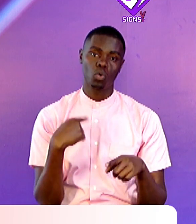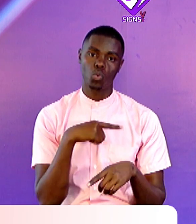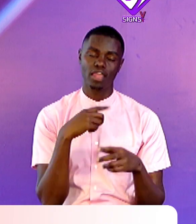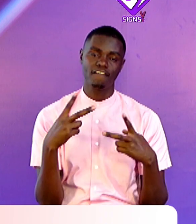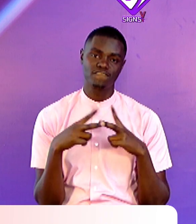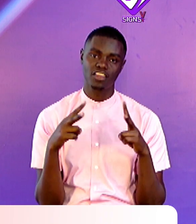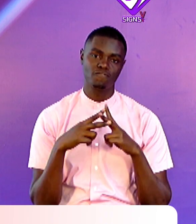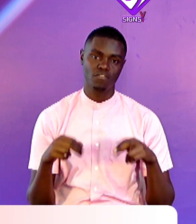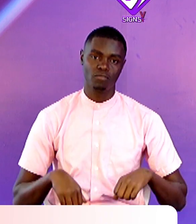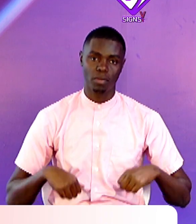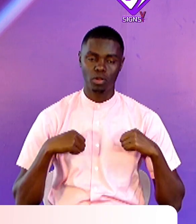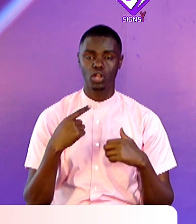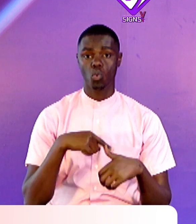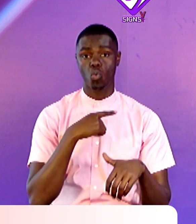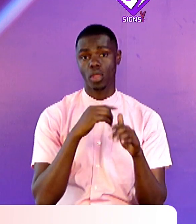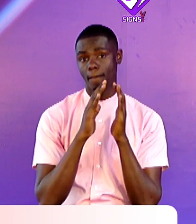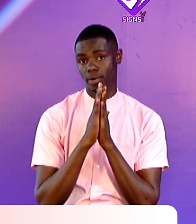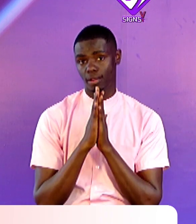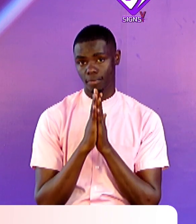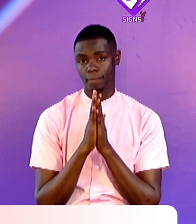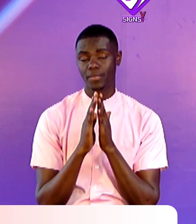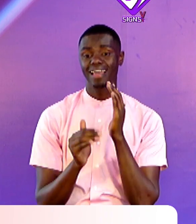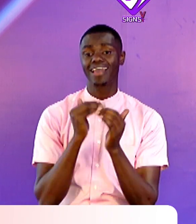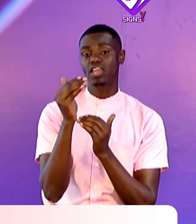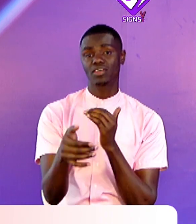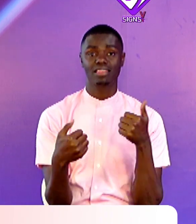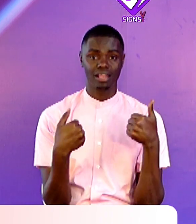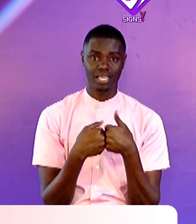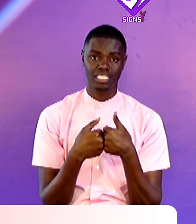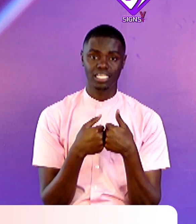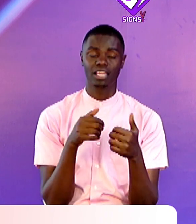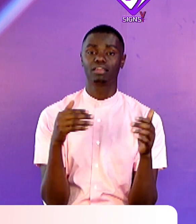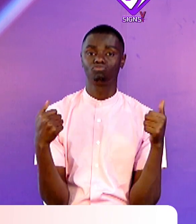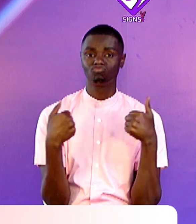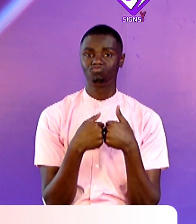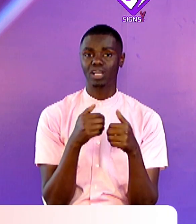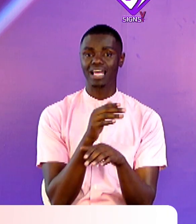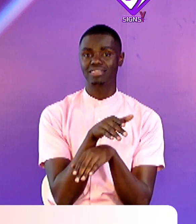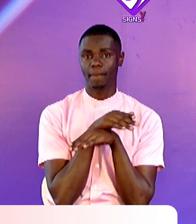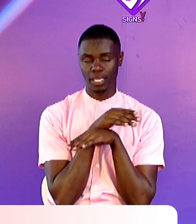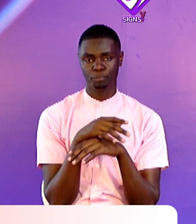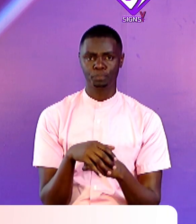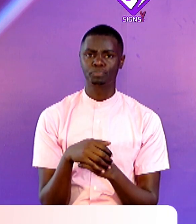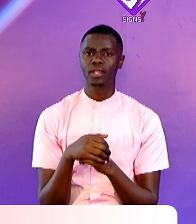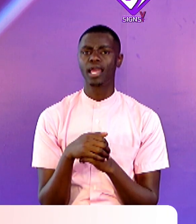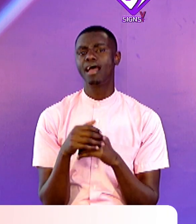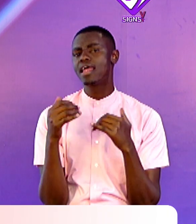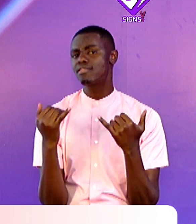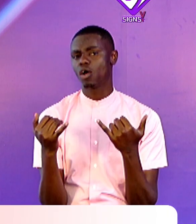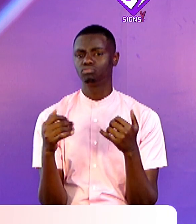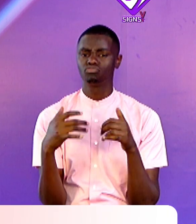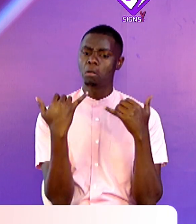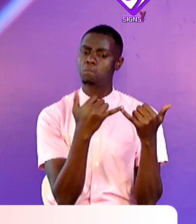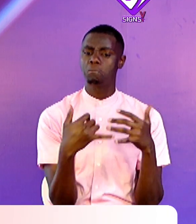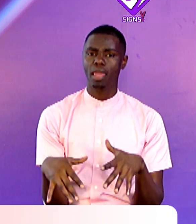And we are praying that even in the next game against Zambia. Let's talk about the player